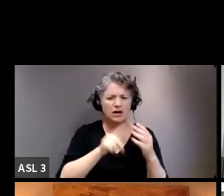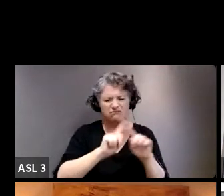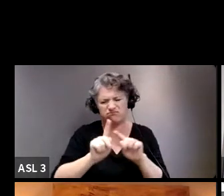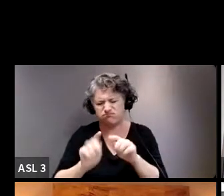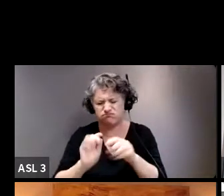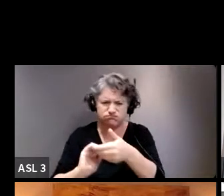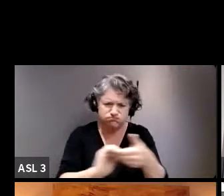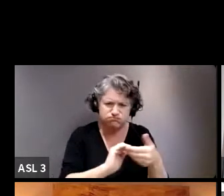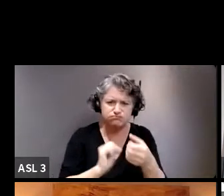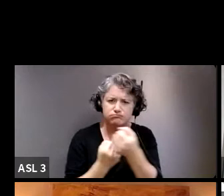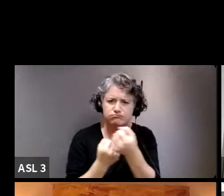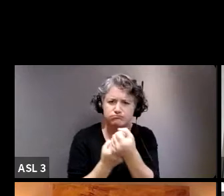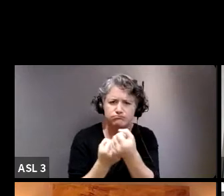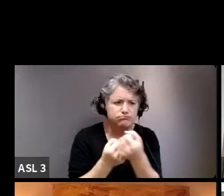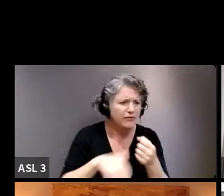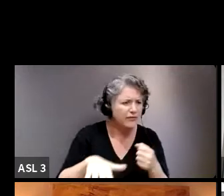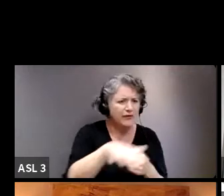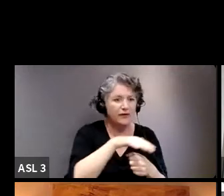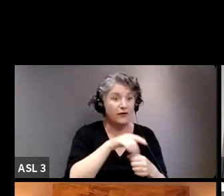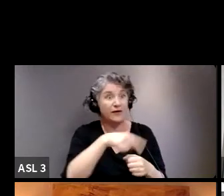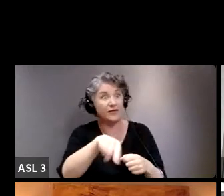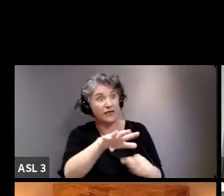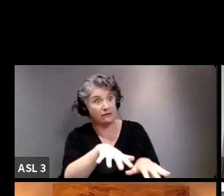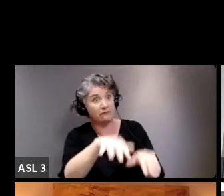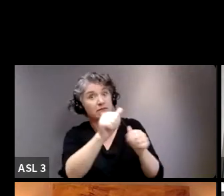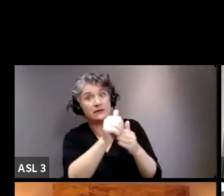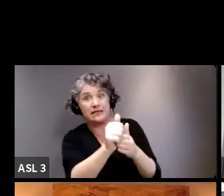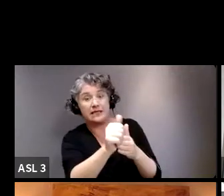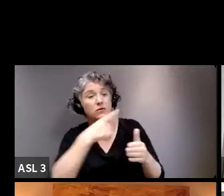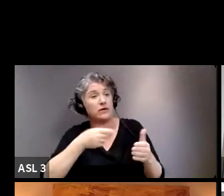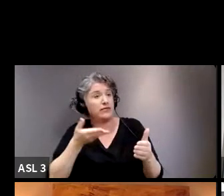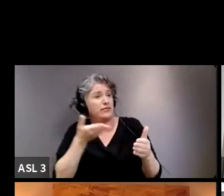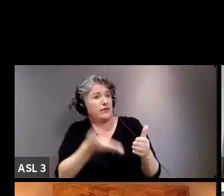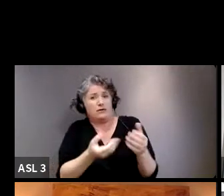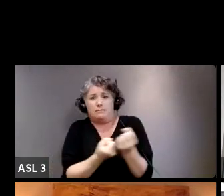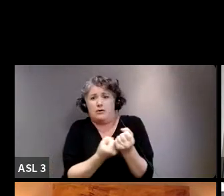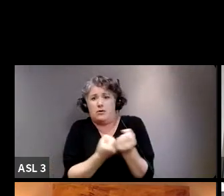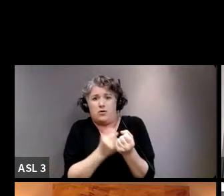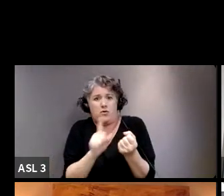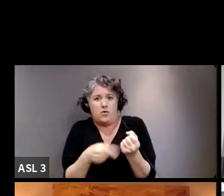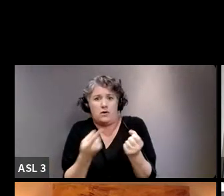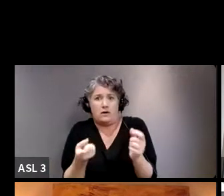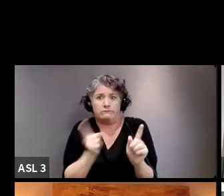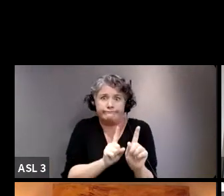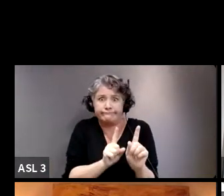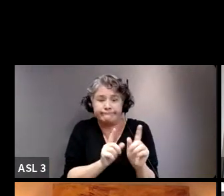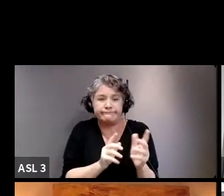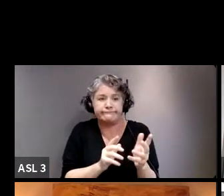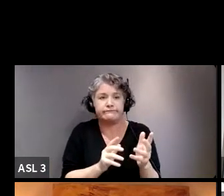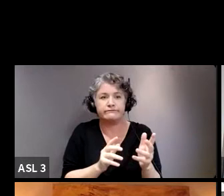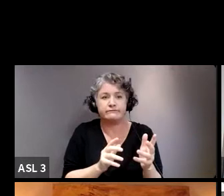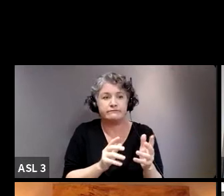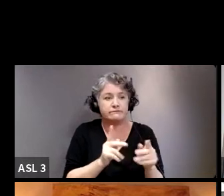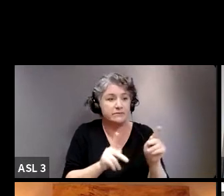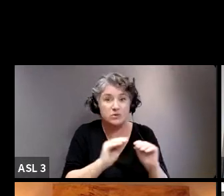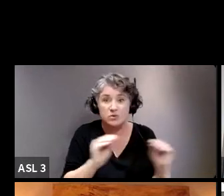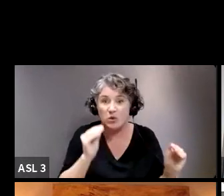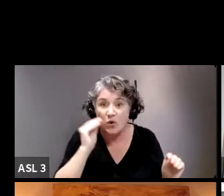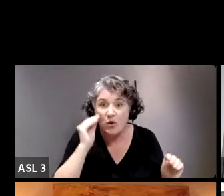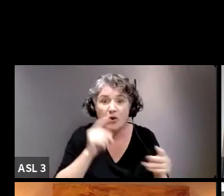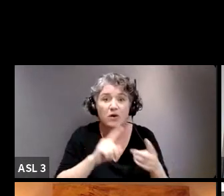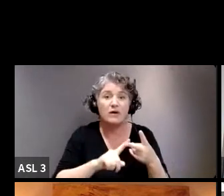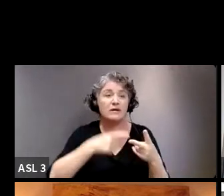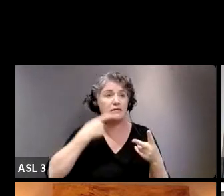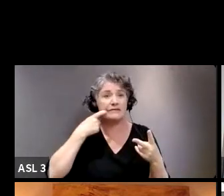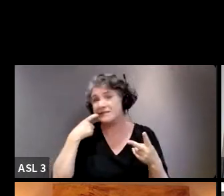groups there uh where they take the lead when we are there as a support role uh that's helping with uh homelessness issues and additions issues both in